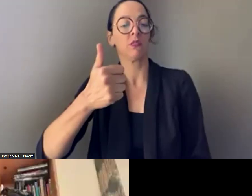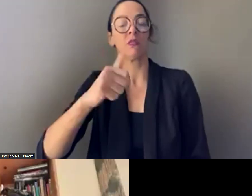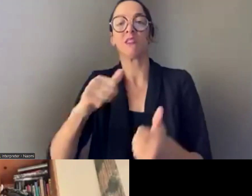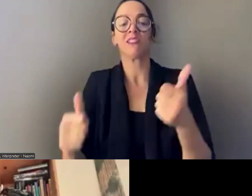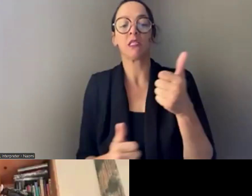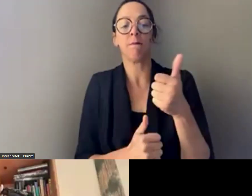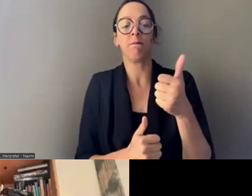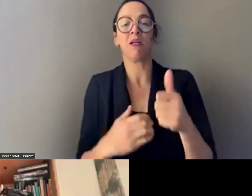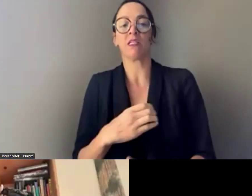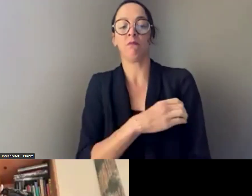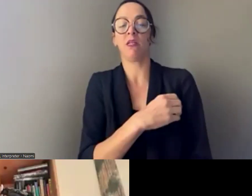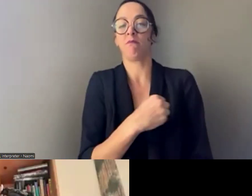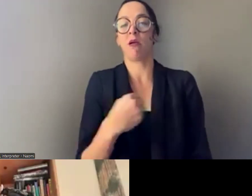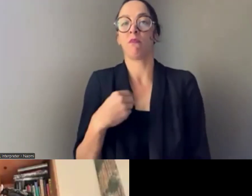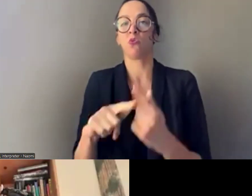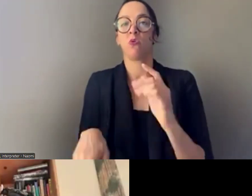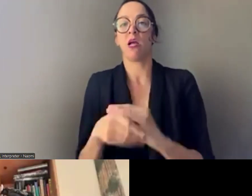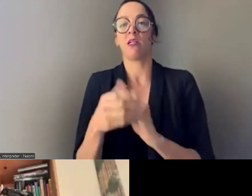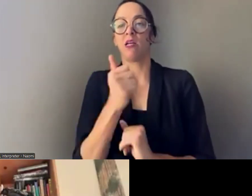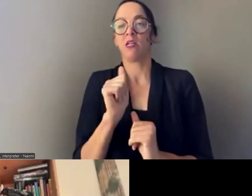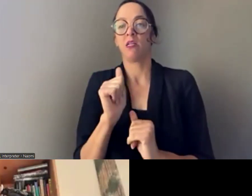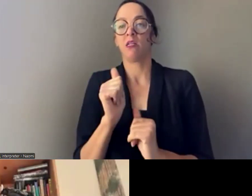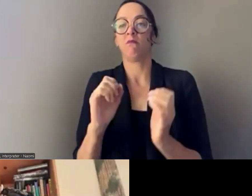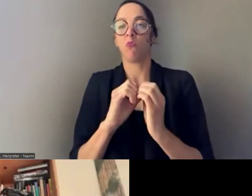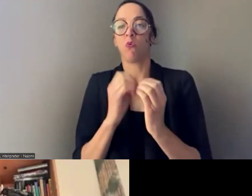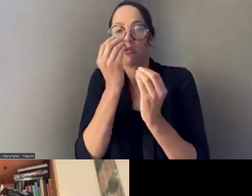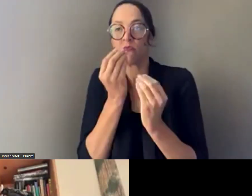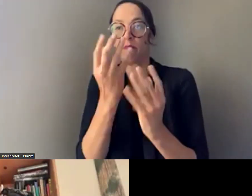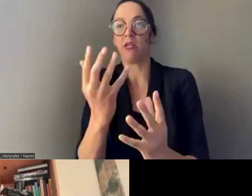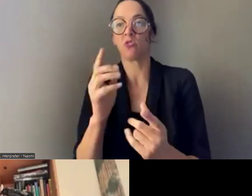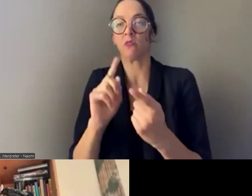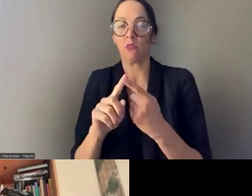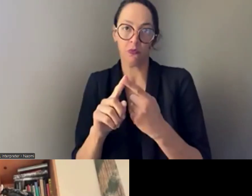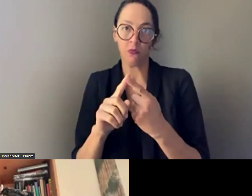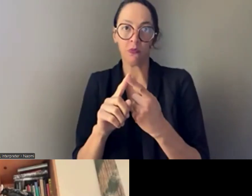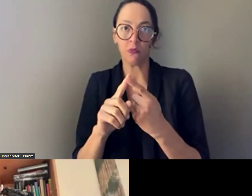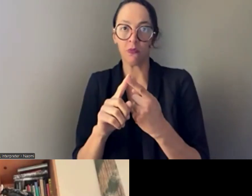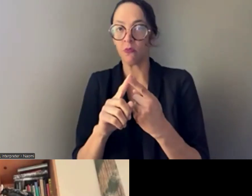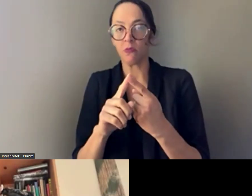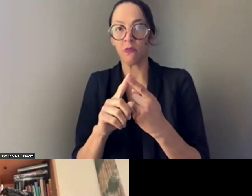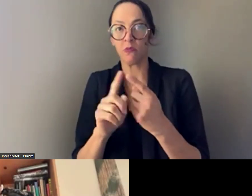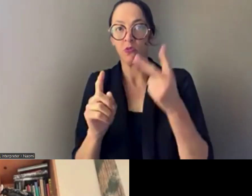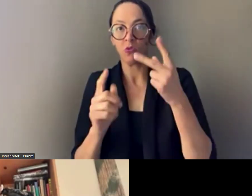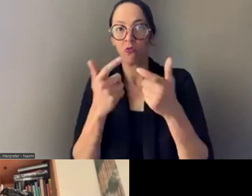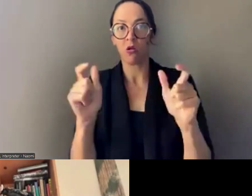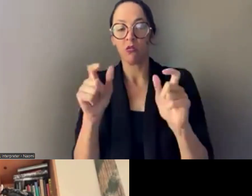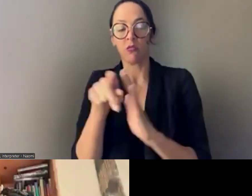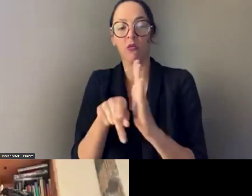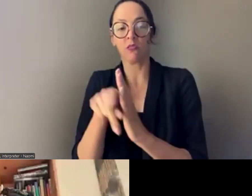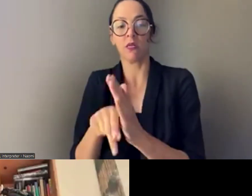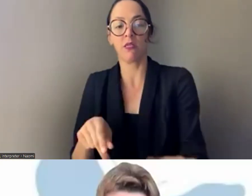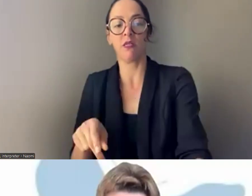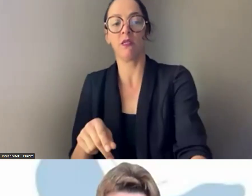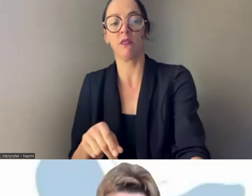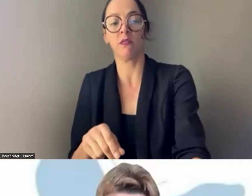to any additional information to those 2 large scale policies. Yeah, if any